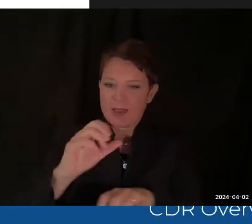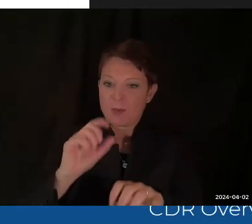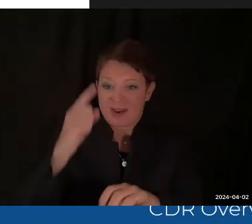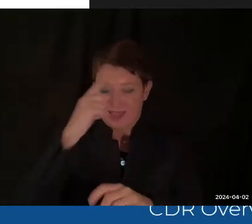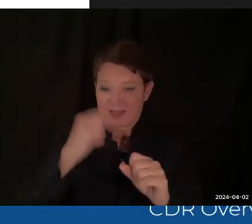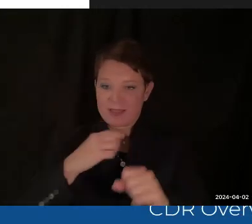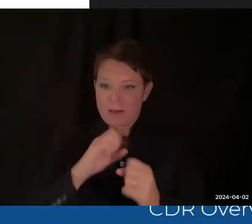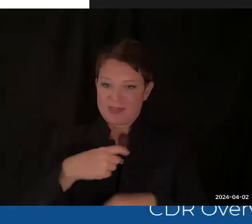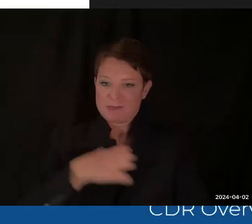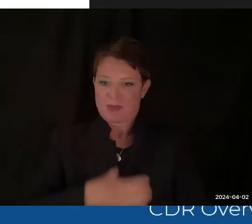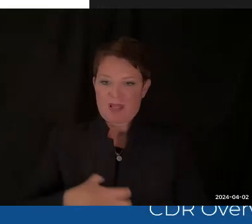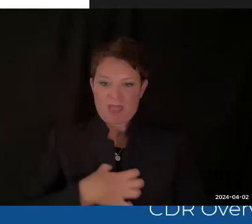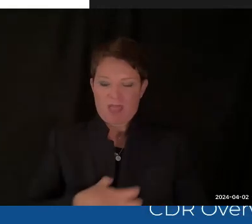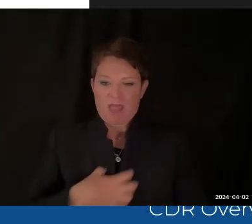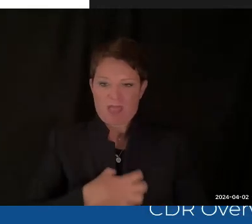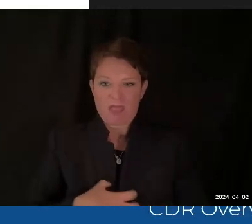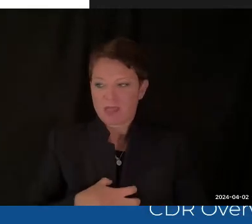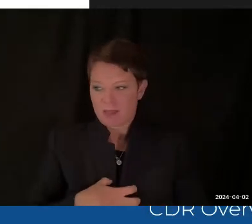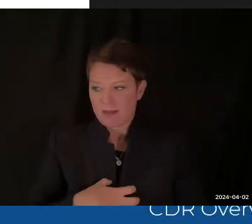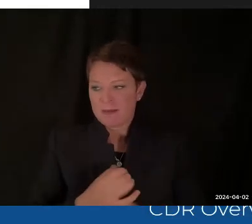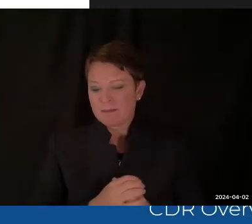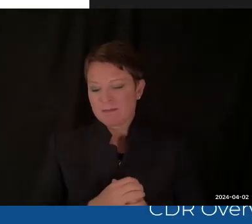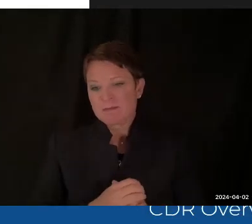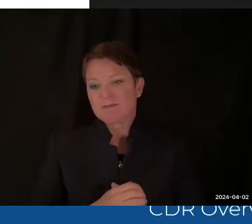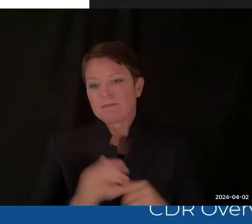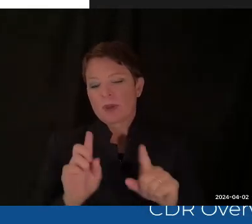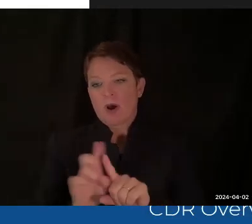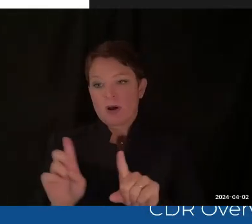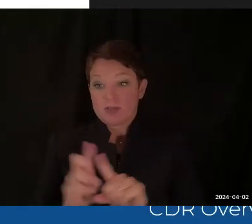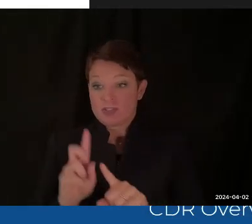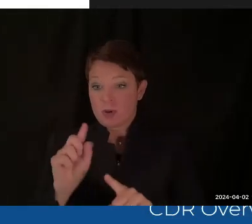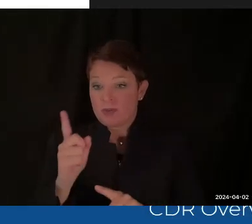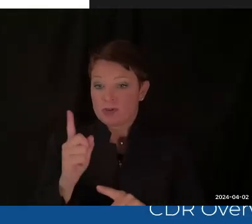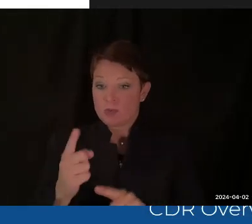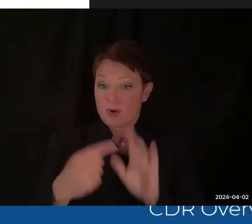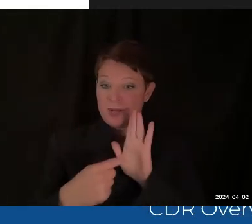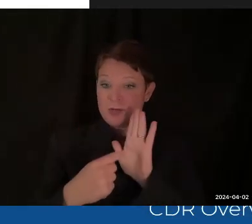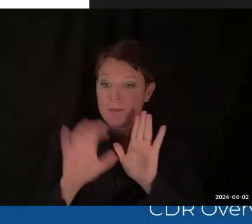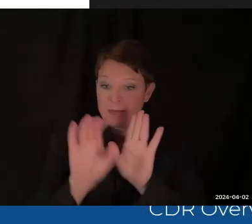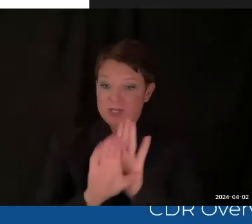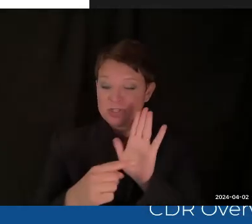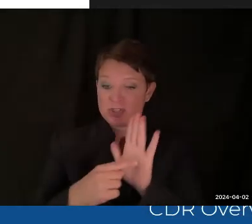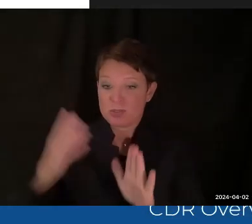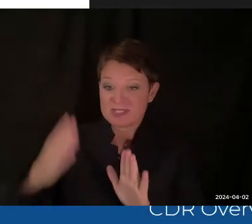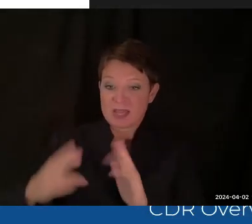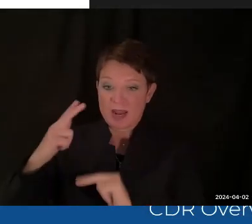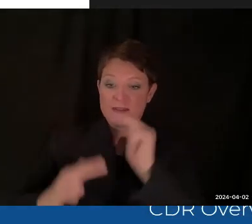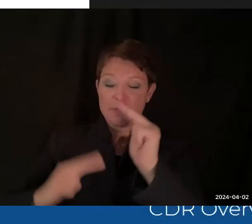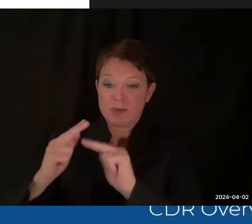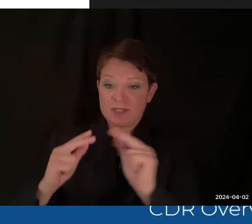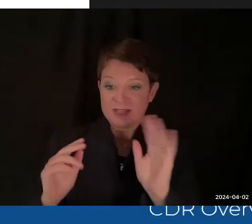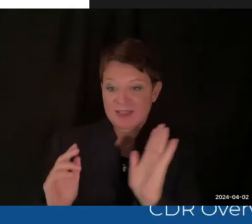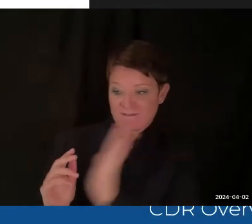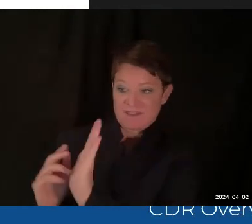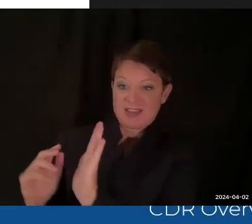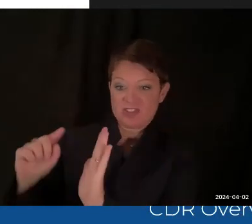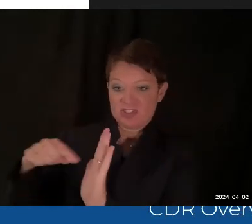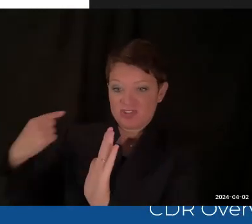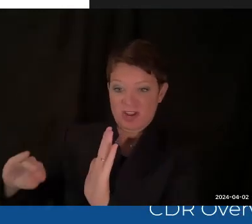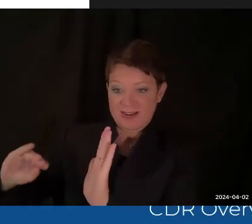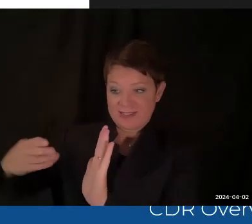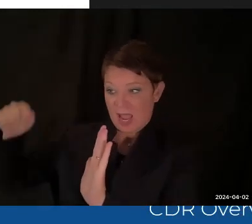stomach turn a little bit. And there's one rendering which shows the side of the building that faces Chinatown, but